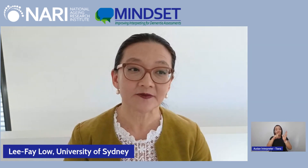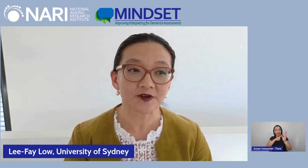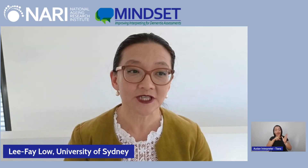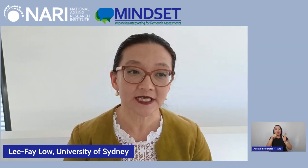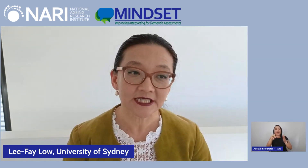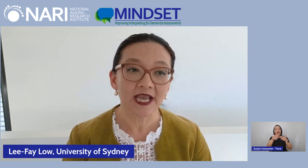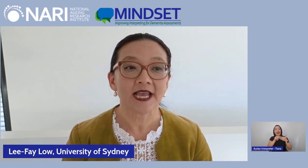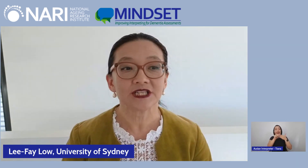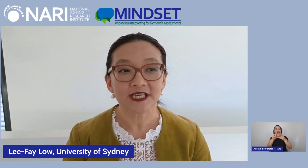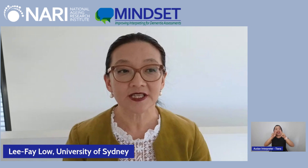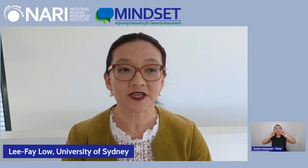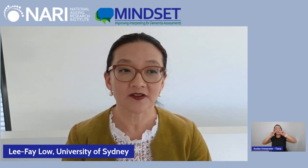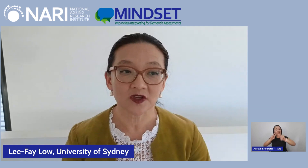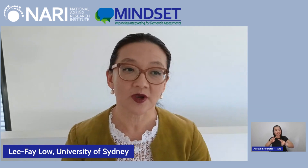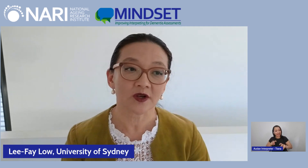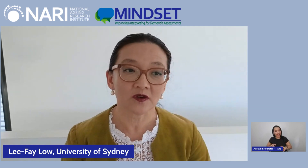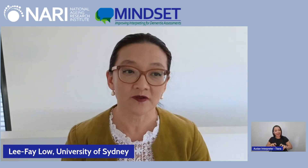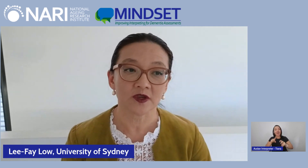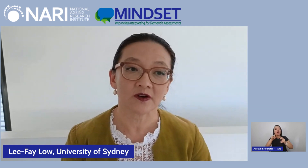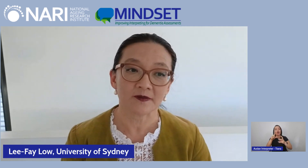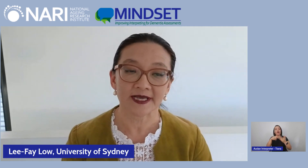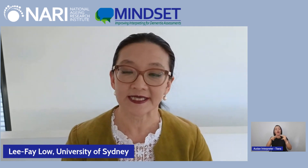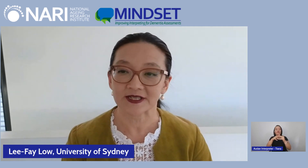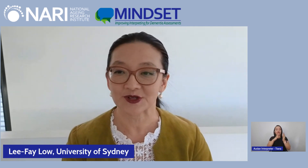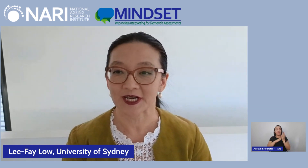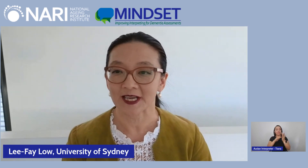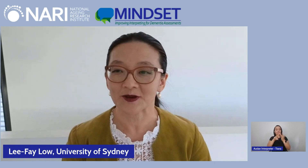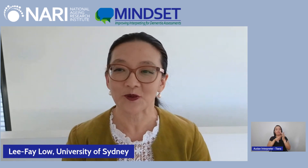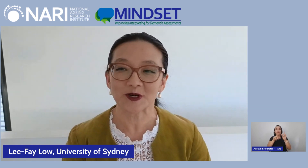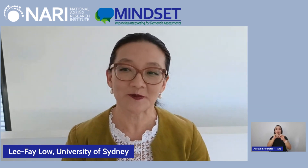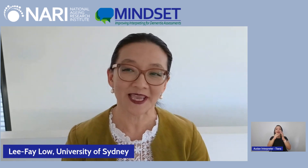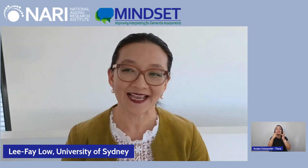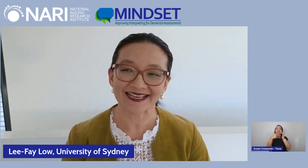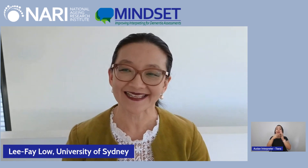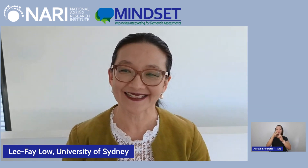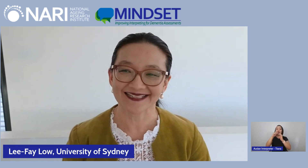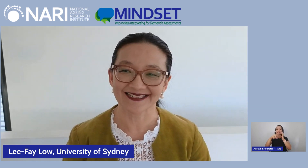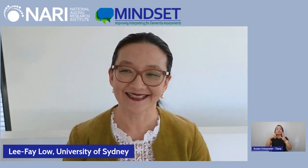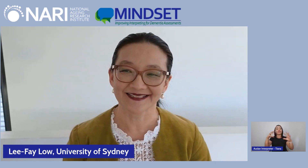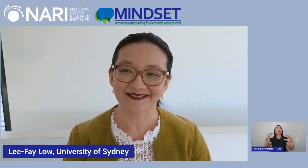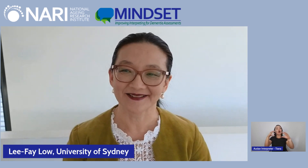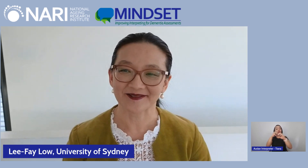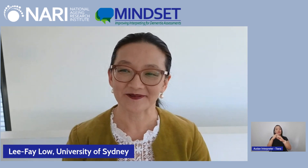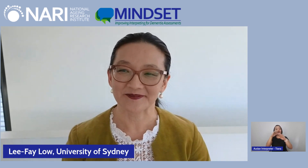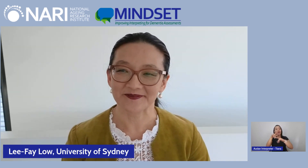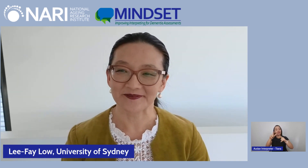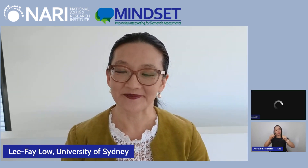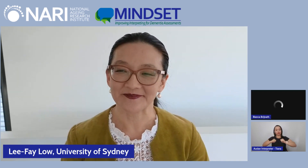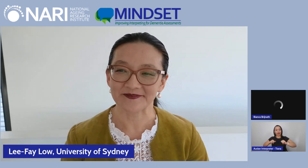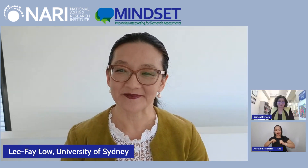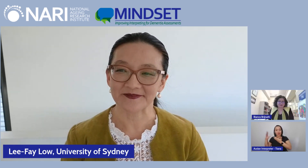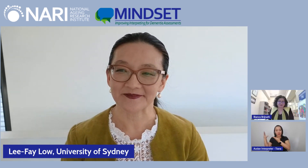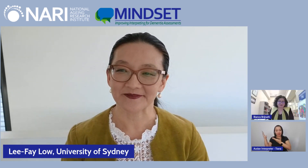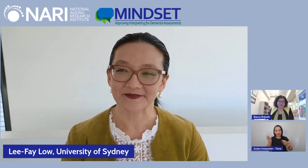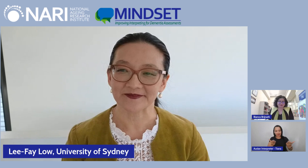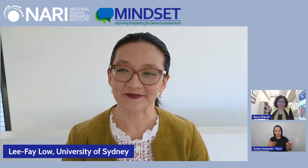the Mindset Project. And she's going to give you an overview of mindset training. Welcome, Bianca.